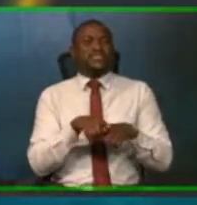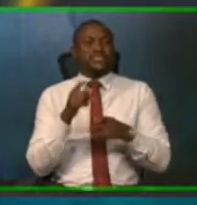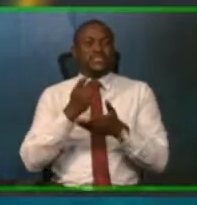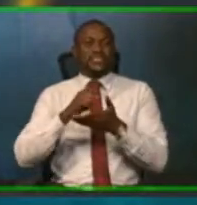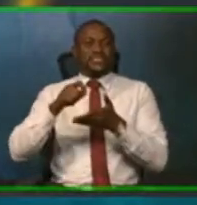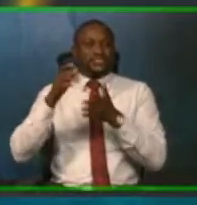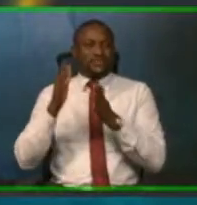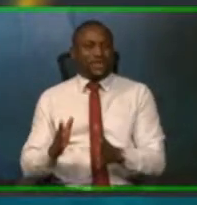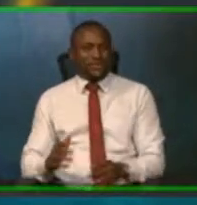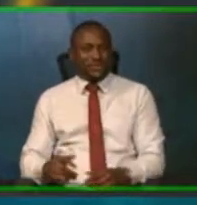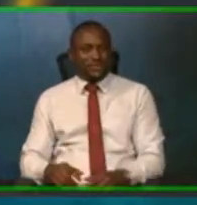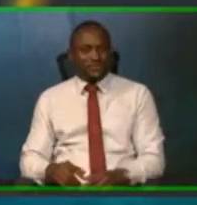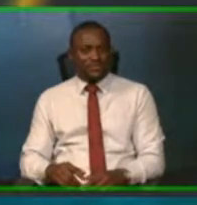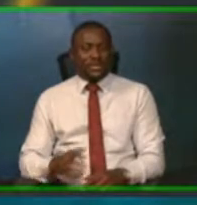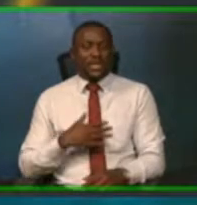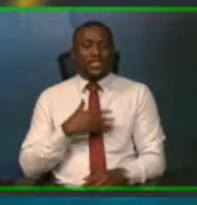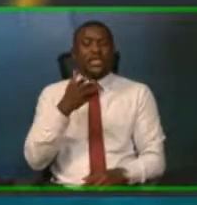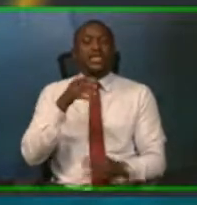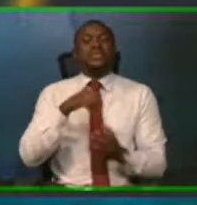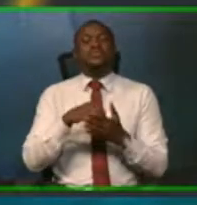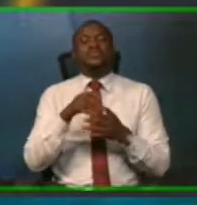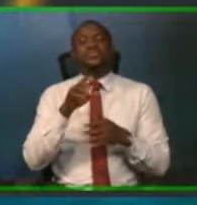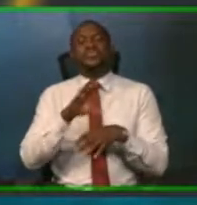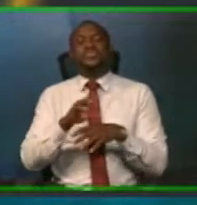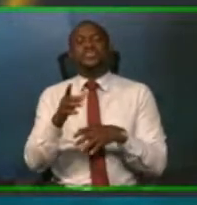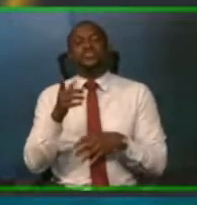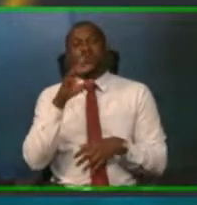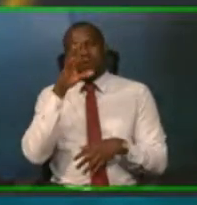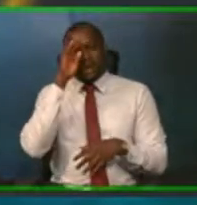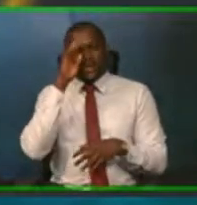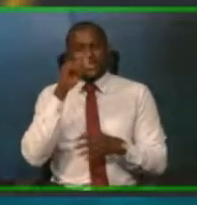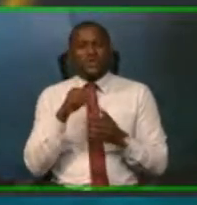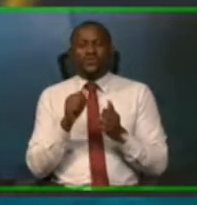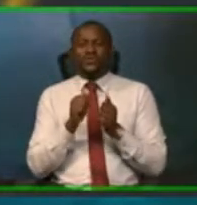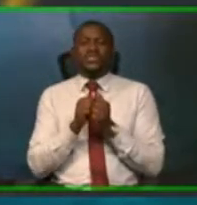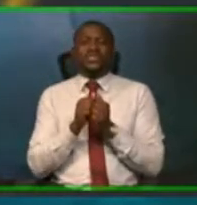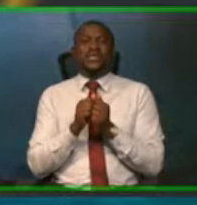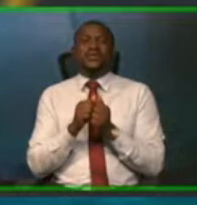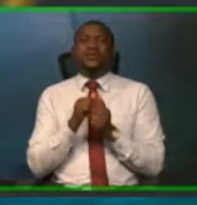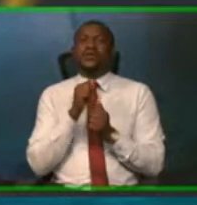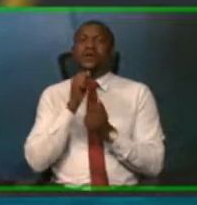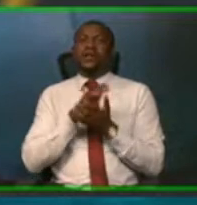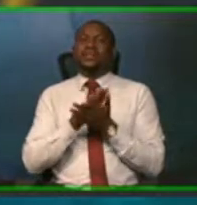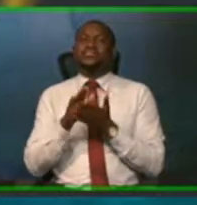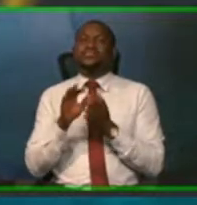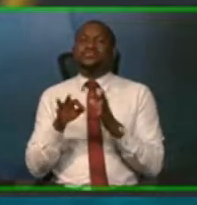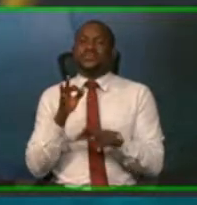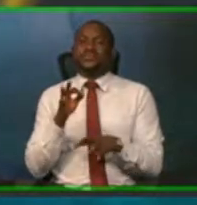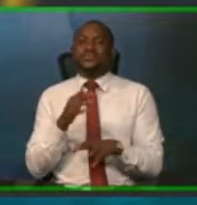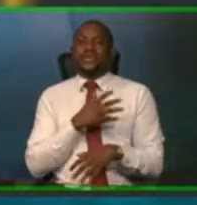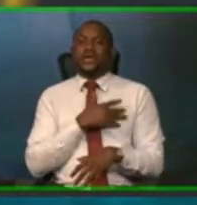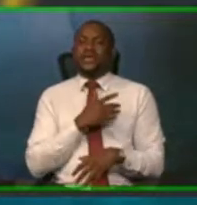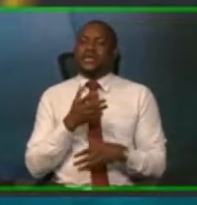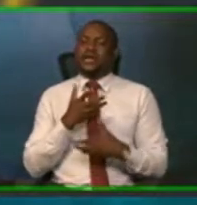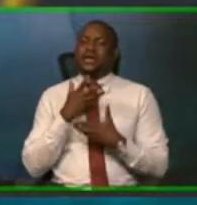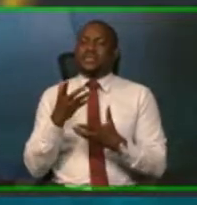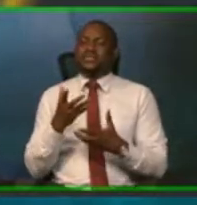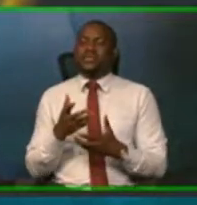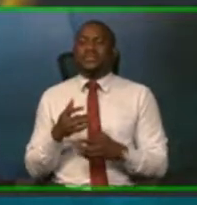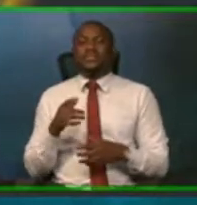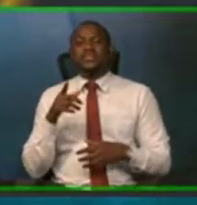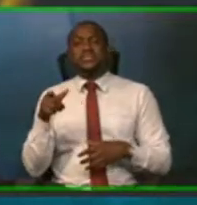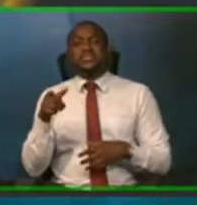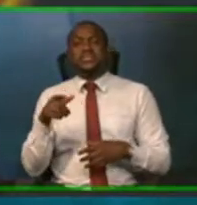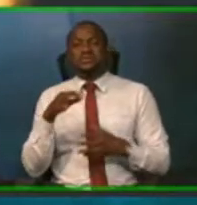was in their synagogue a man with an unclean spirit, and he cried out, saying, "Let us alone. What have we to do with